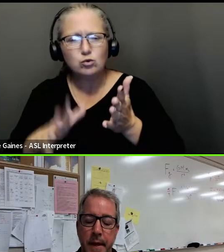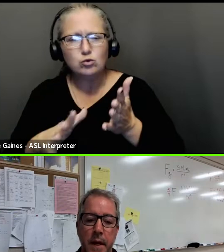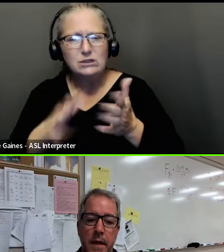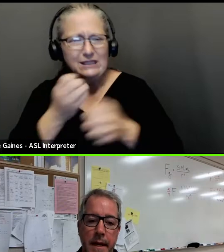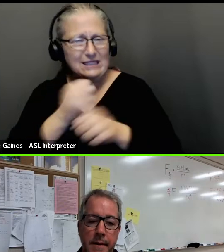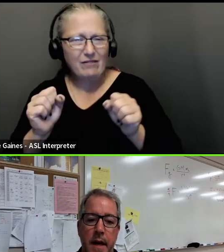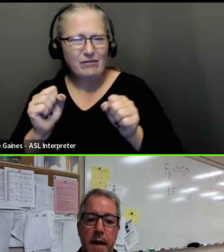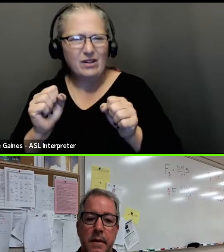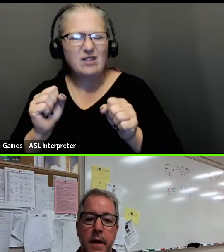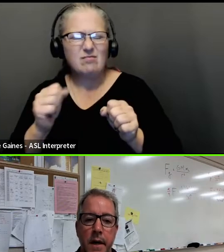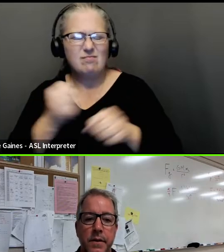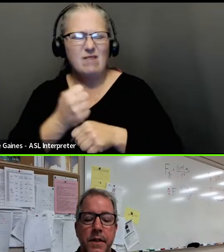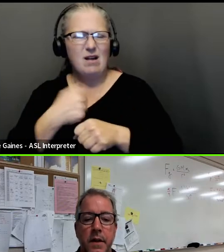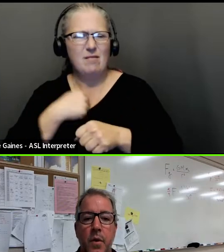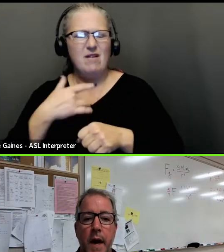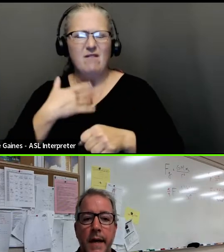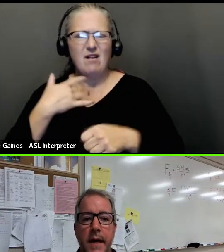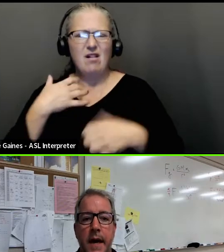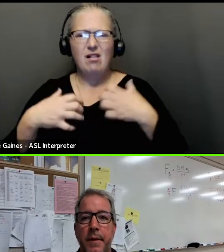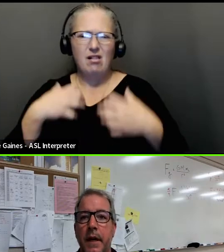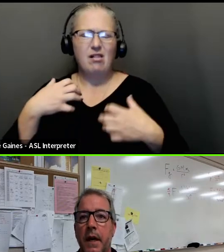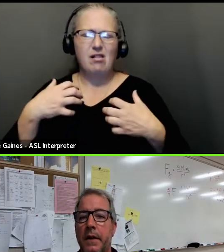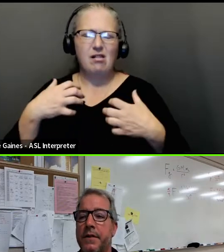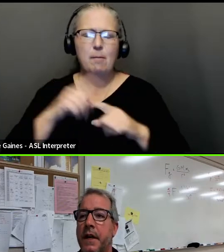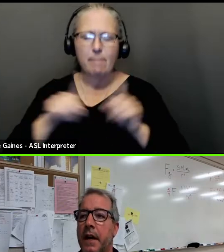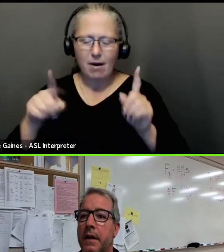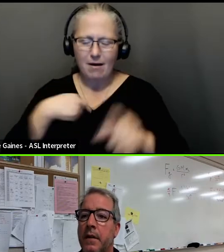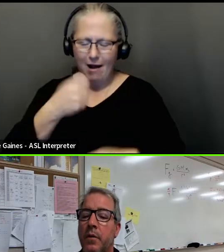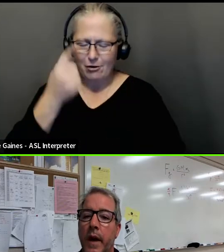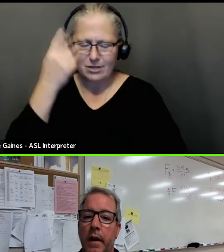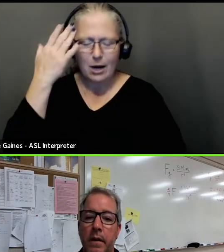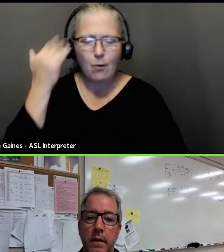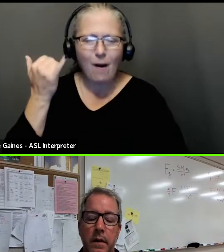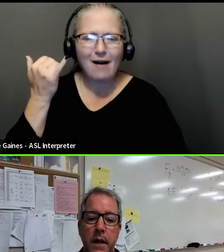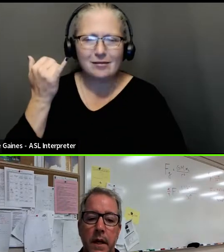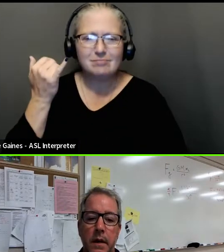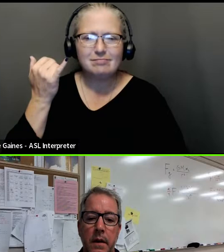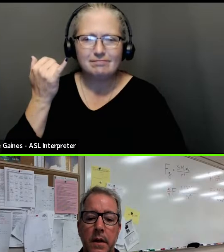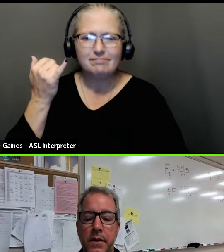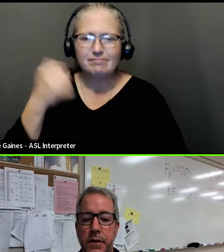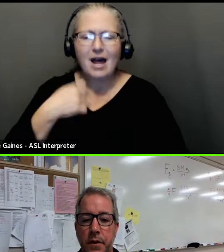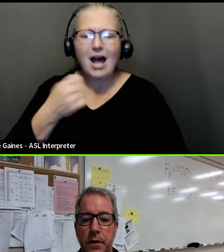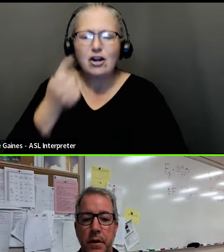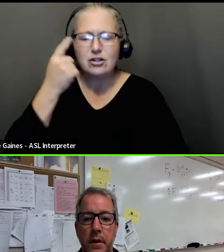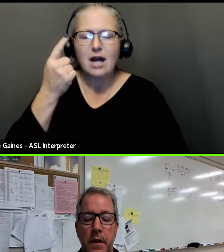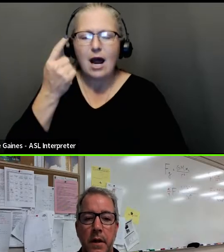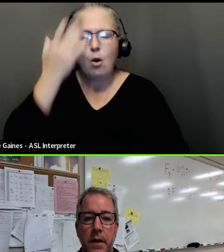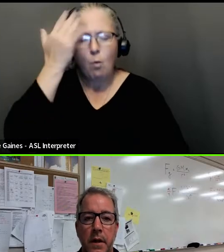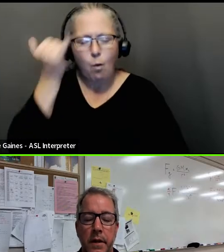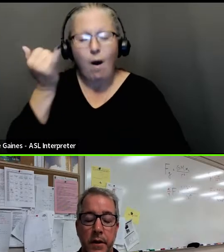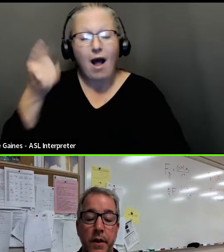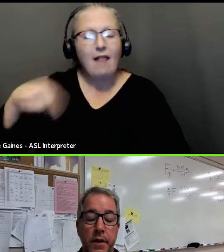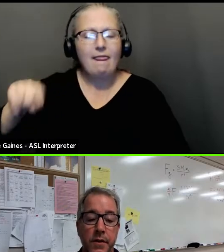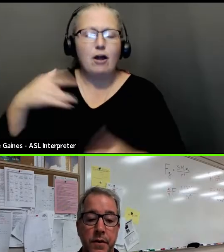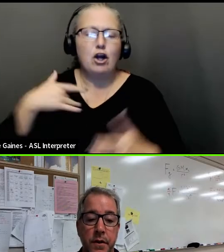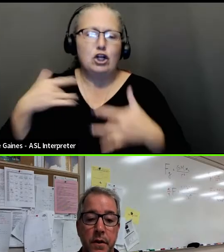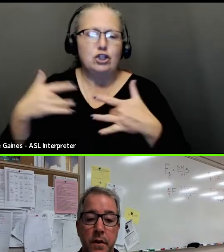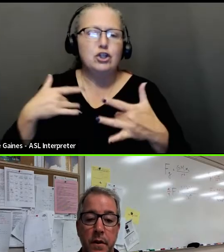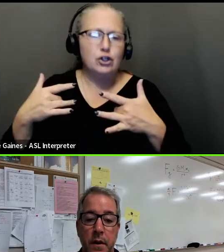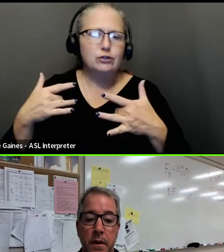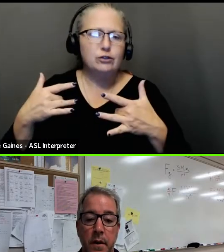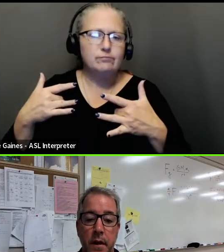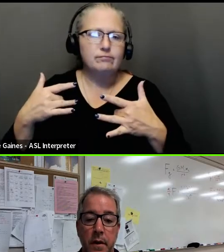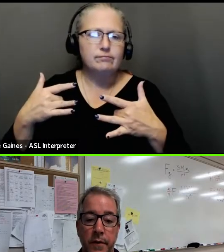troubling. That said, I understand why it's happening, and I understand where the current